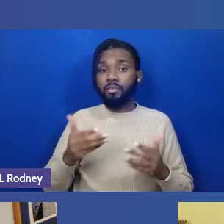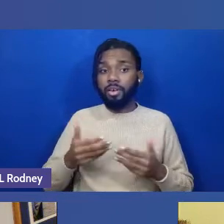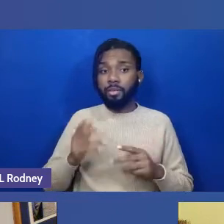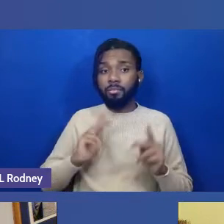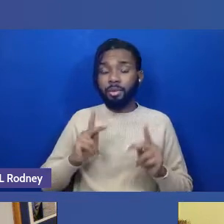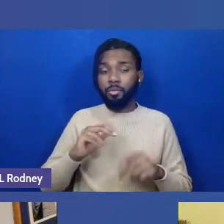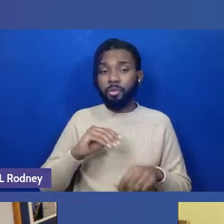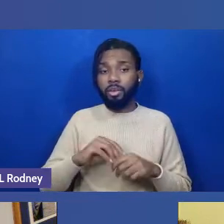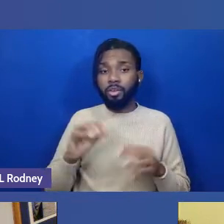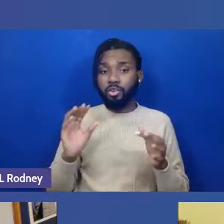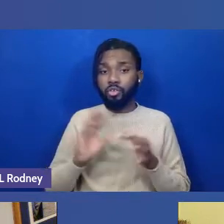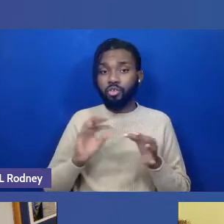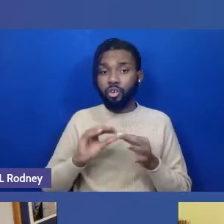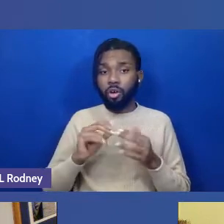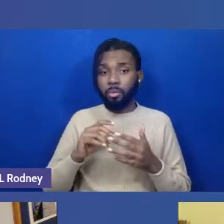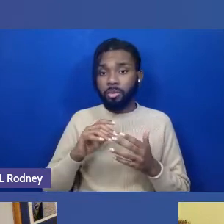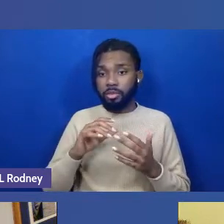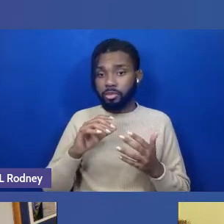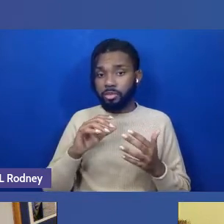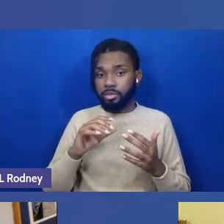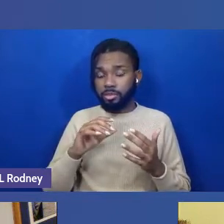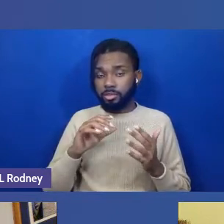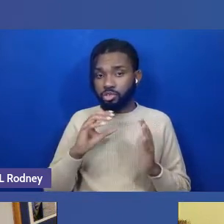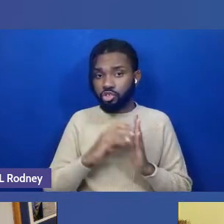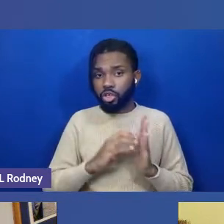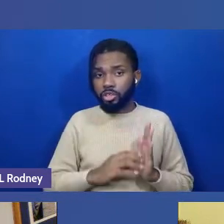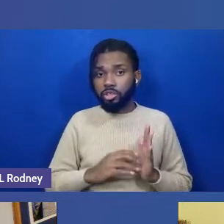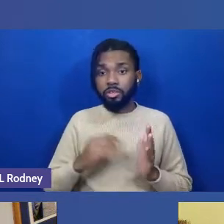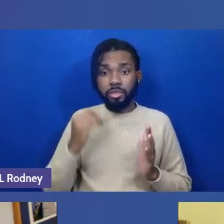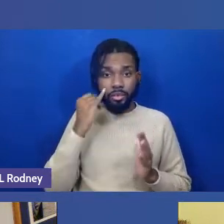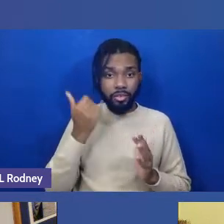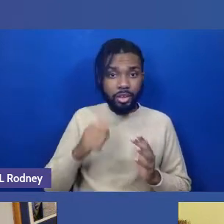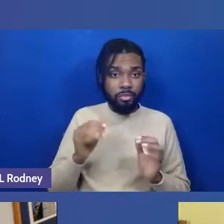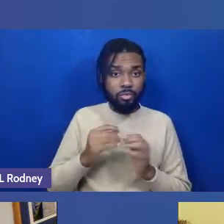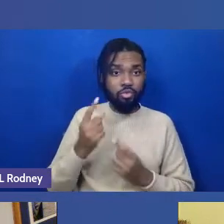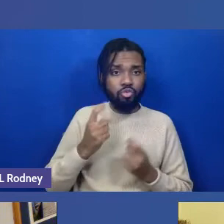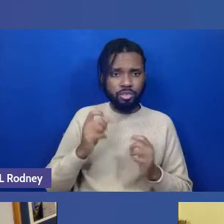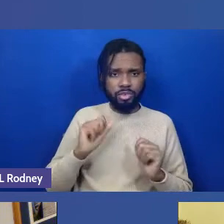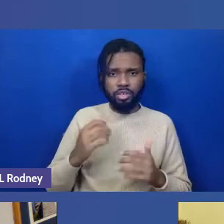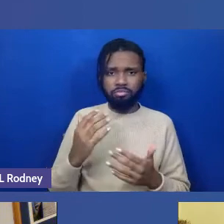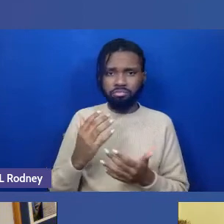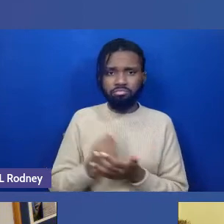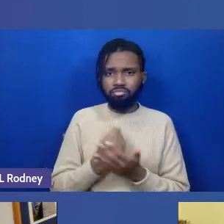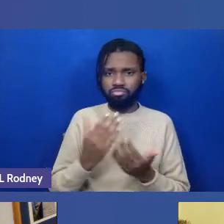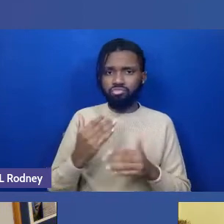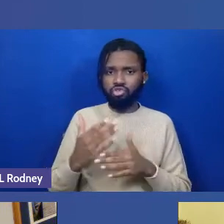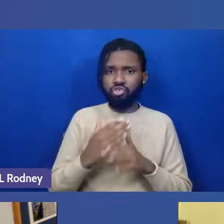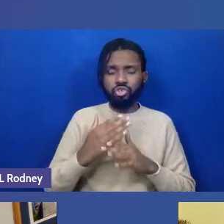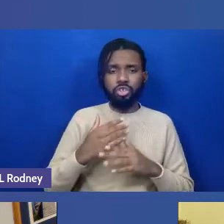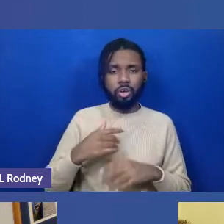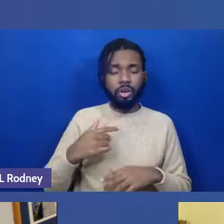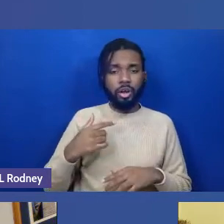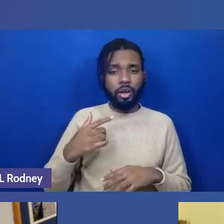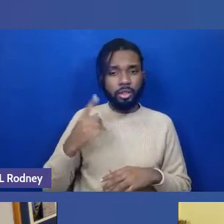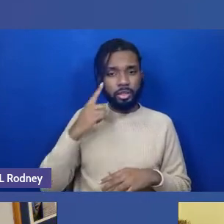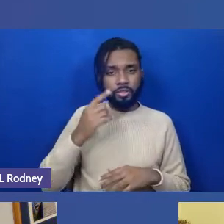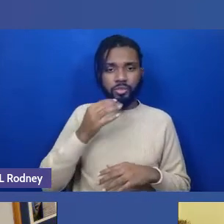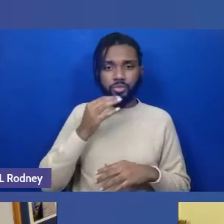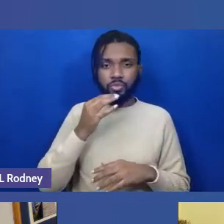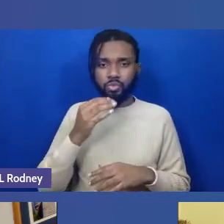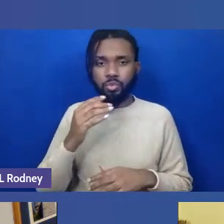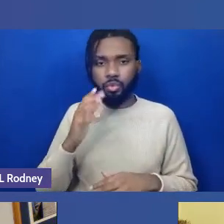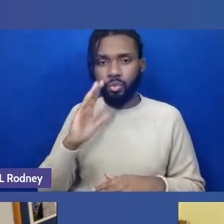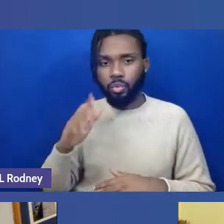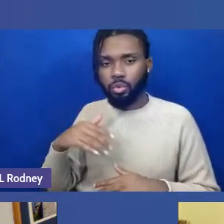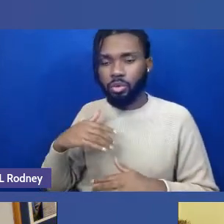comments section, if you have additional questions, to go ahead and share them, because I think in a couple minutes we're going to move to a question,